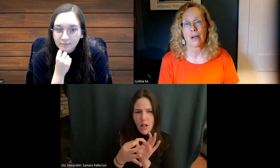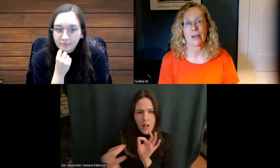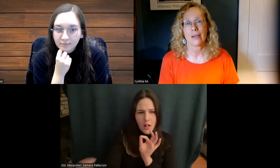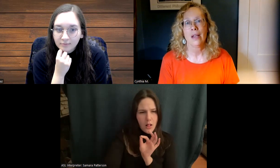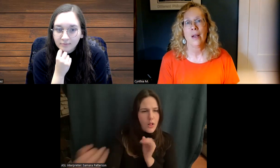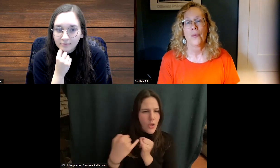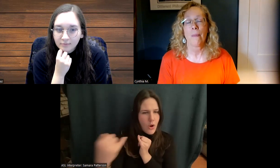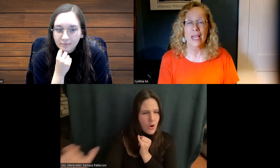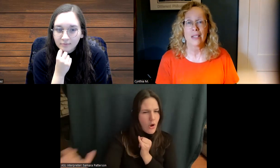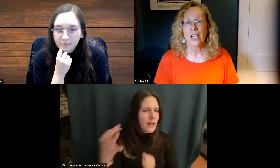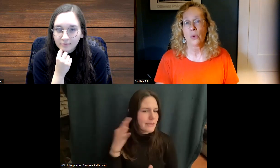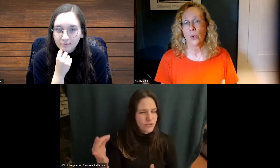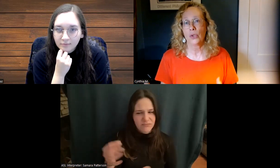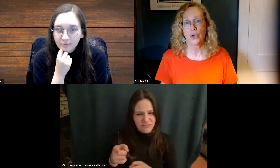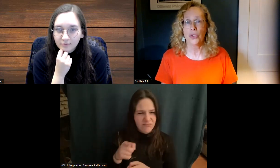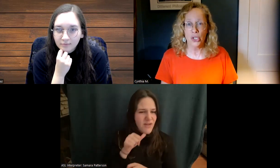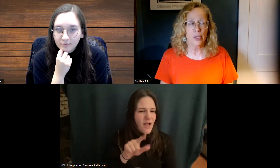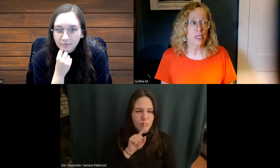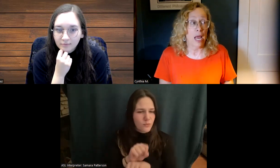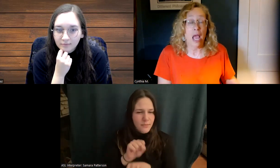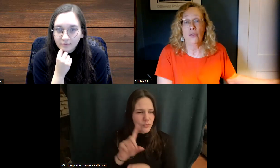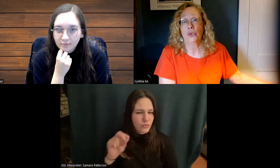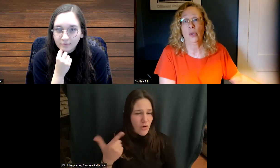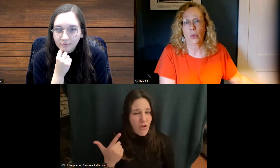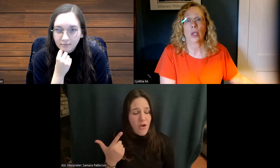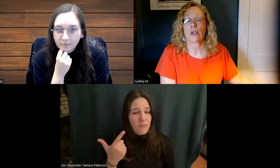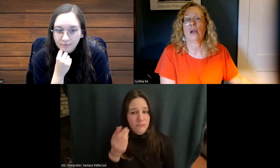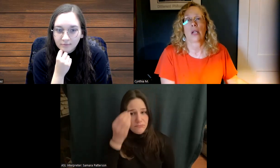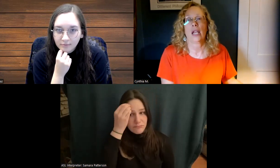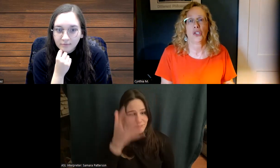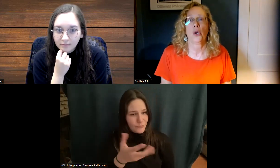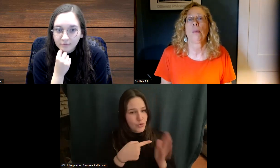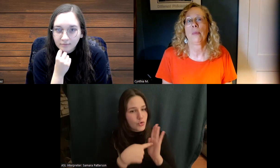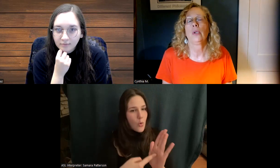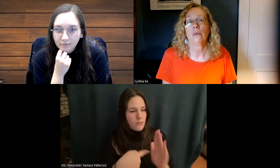working dogs, the best thing in the world you can do is to have a true working